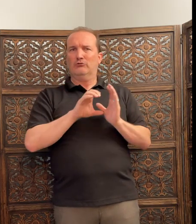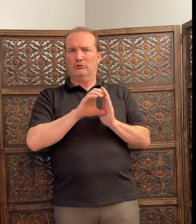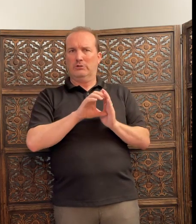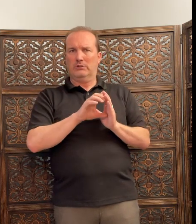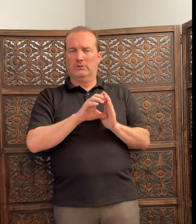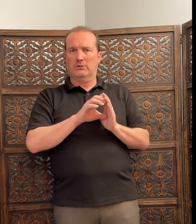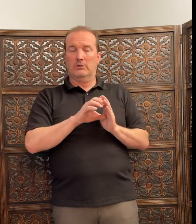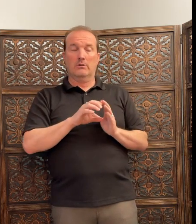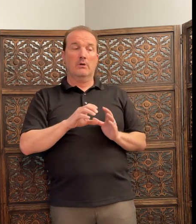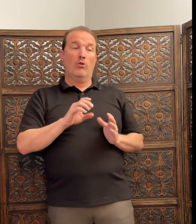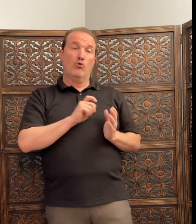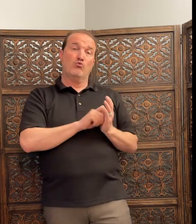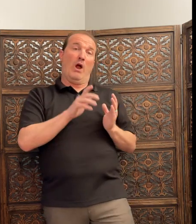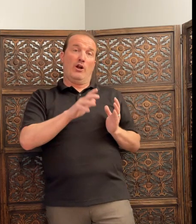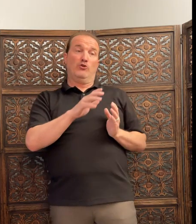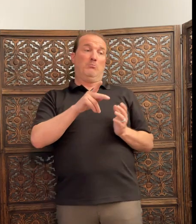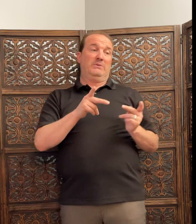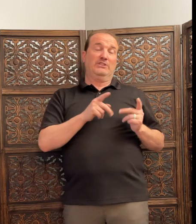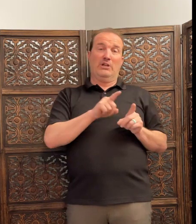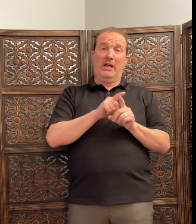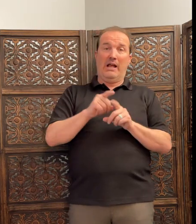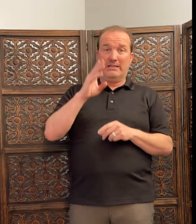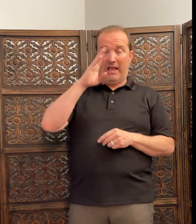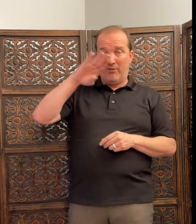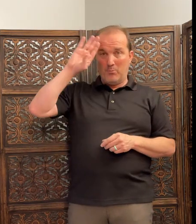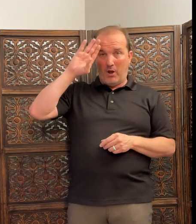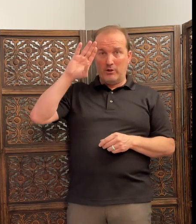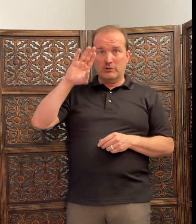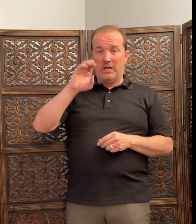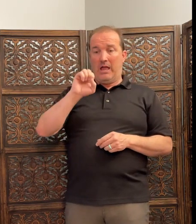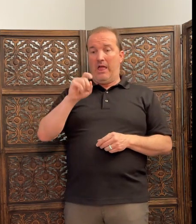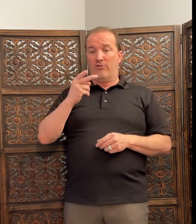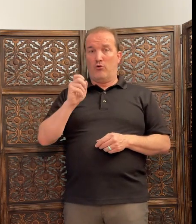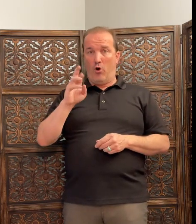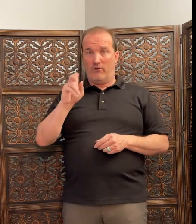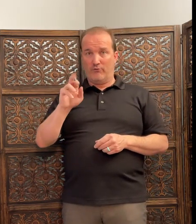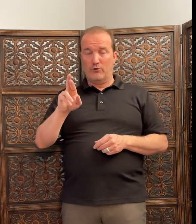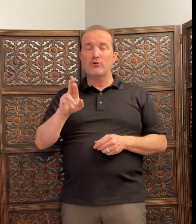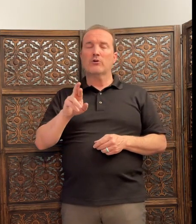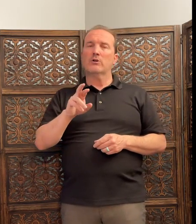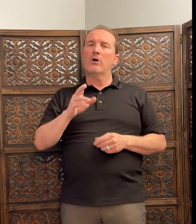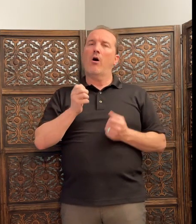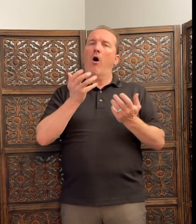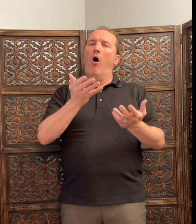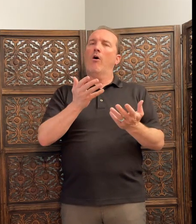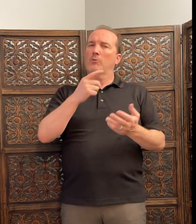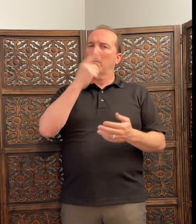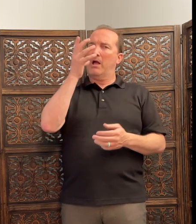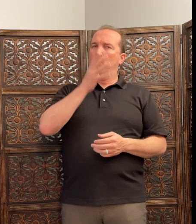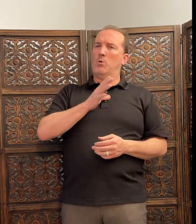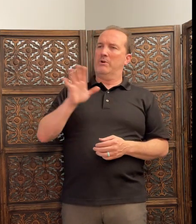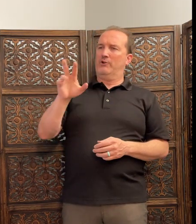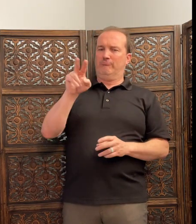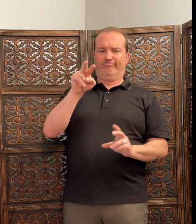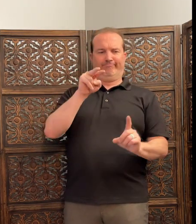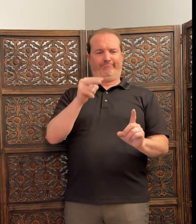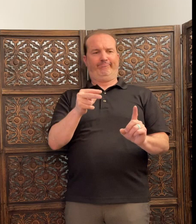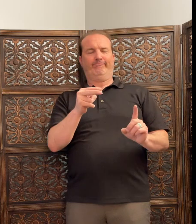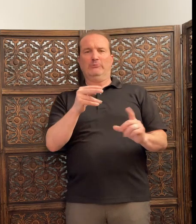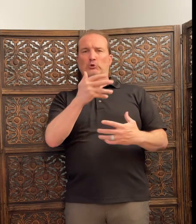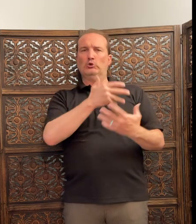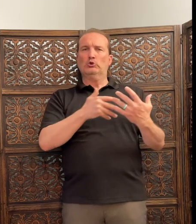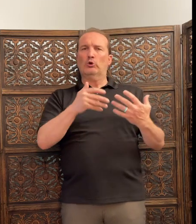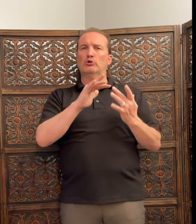century, Zora Neale Hurston's position as an anthropologist and ethnographer offers glimpses into Black women's